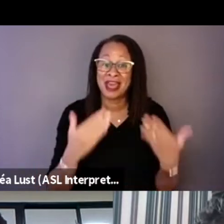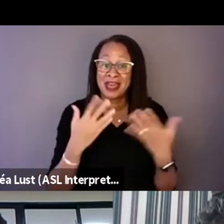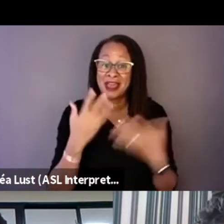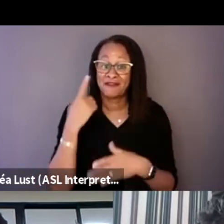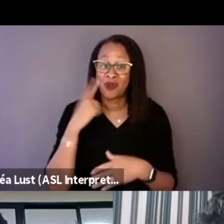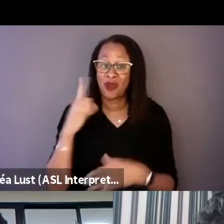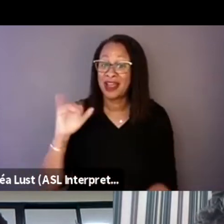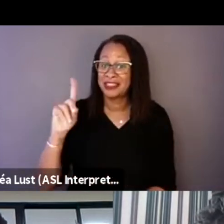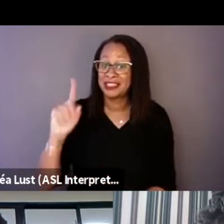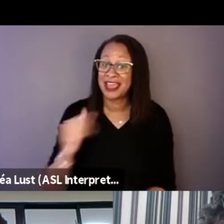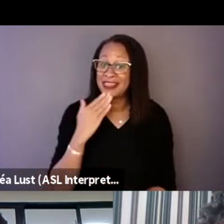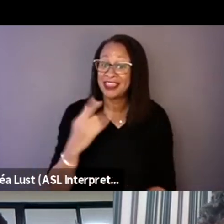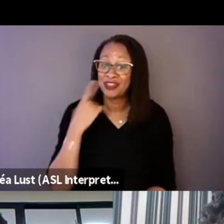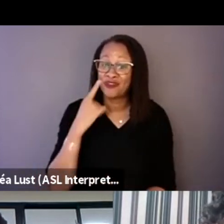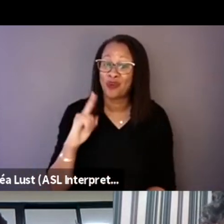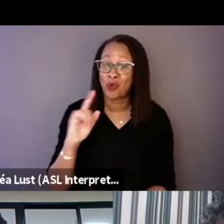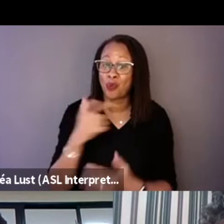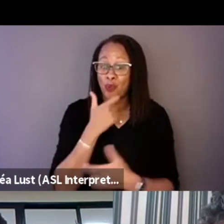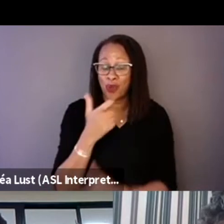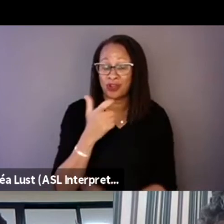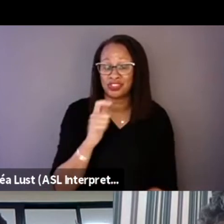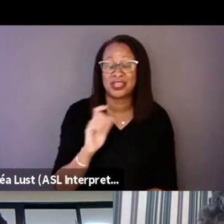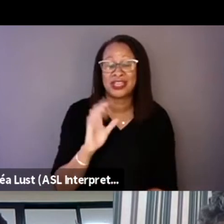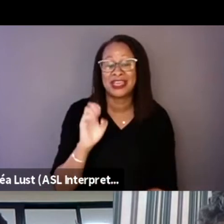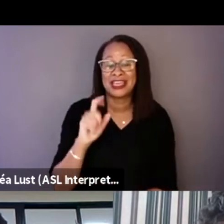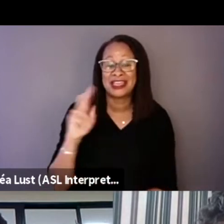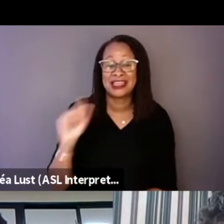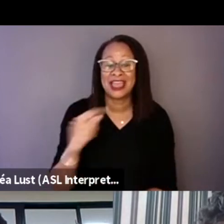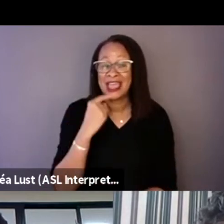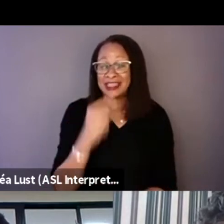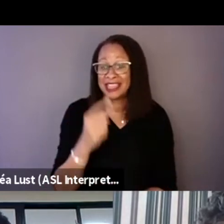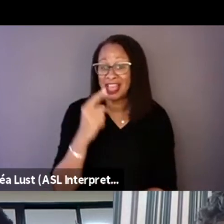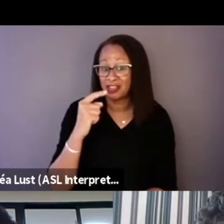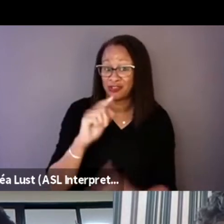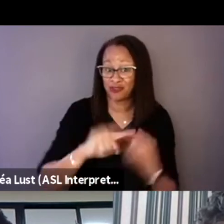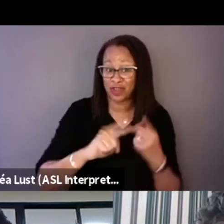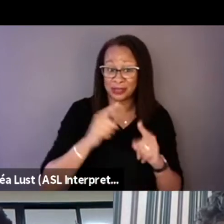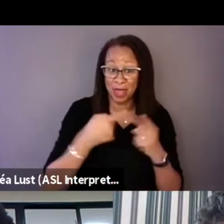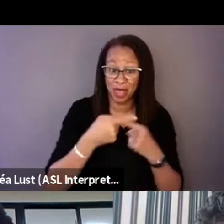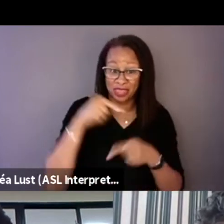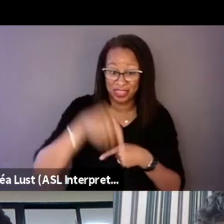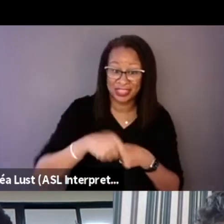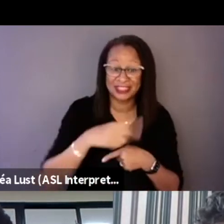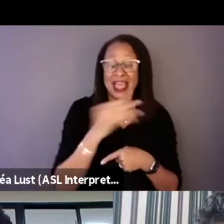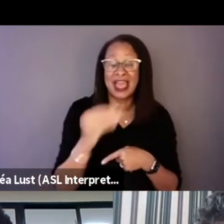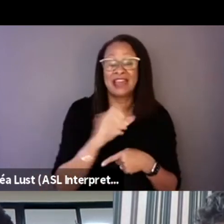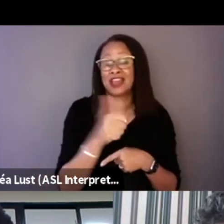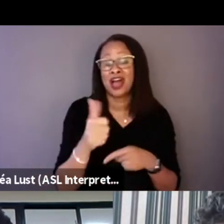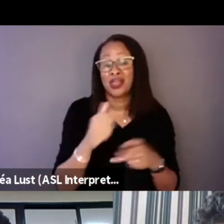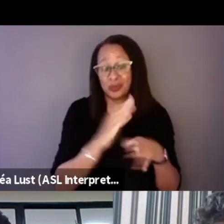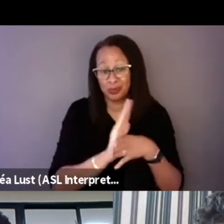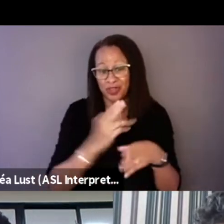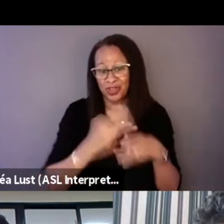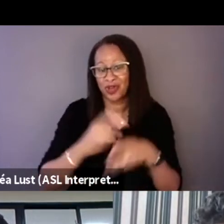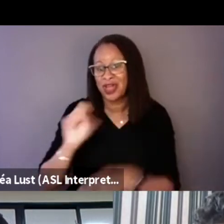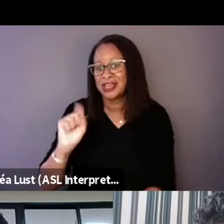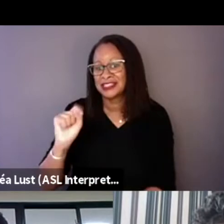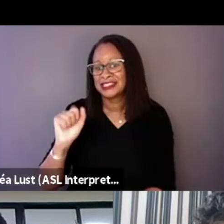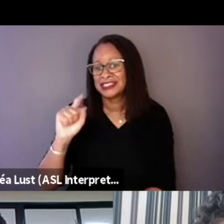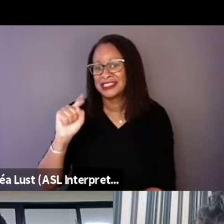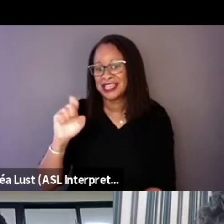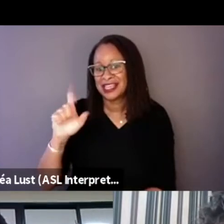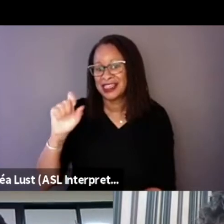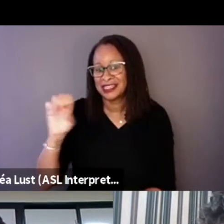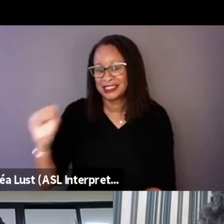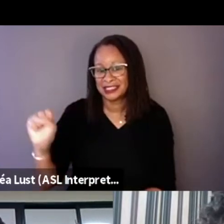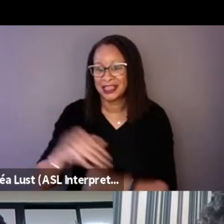please tell your friends about this. Tell your friends also about stateless if this is a topic that you really want to learn more about, which I'm sure you do after watching this.